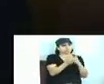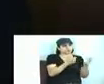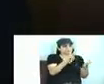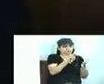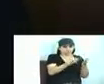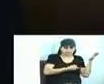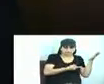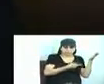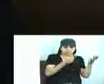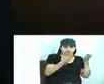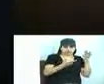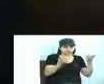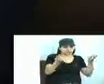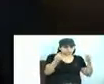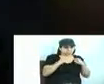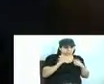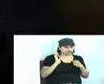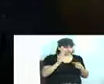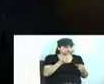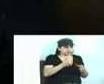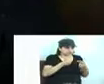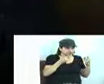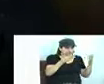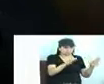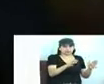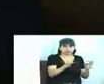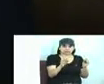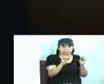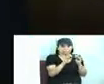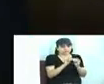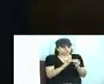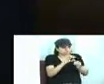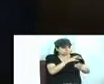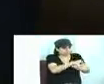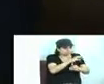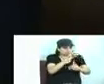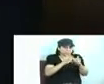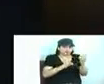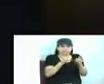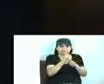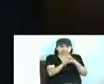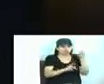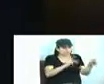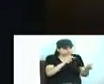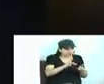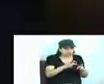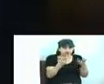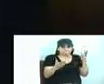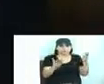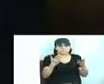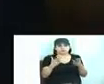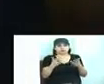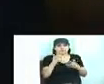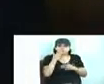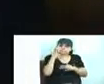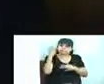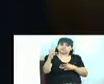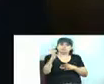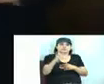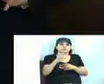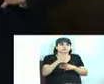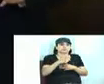come our way, is more powerful than anyone who may scream or yell